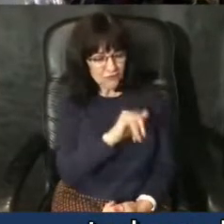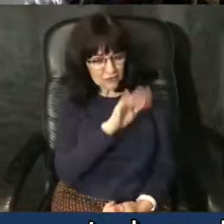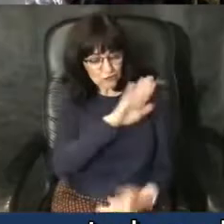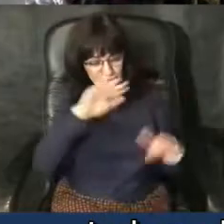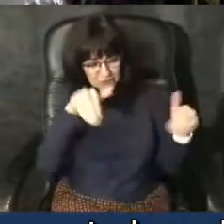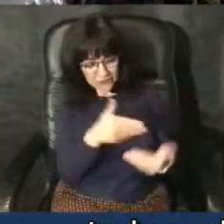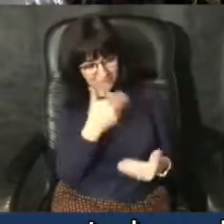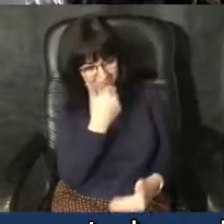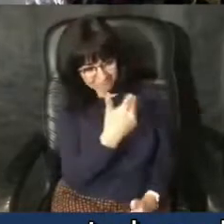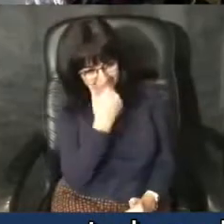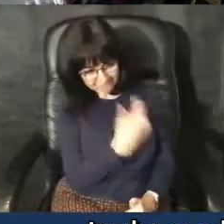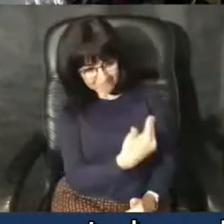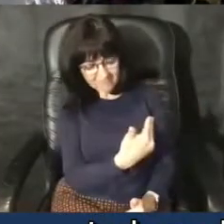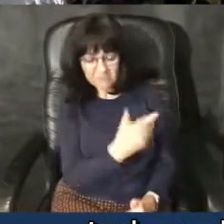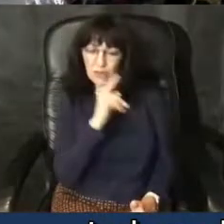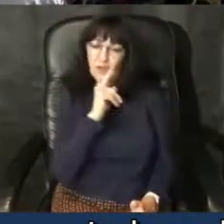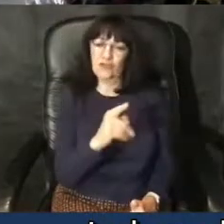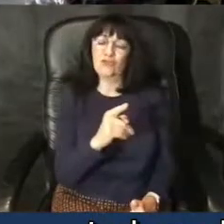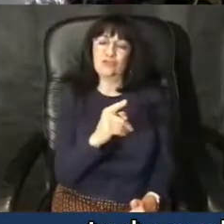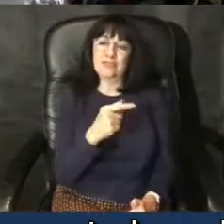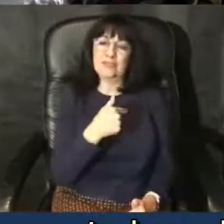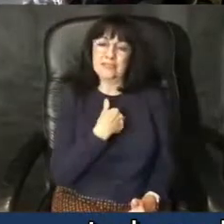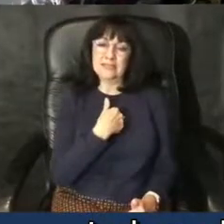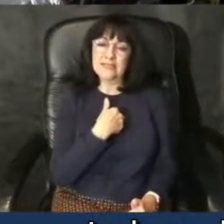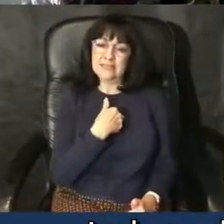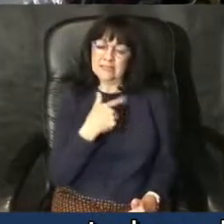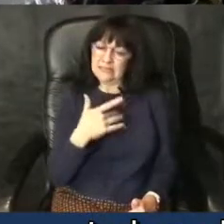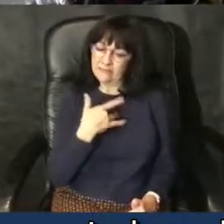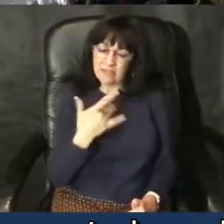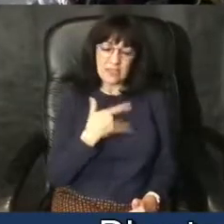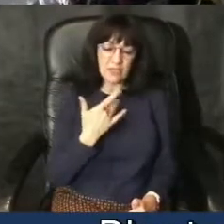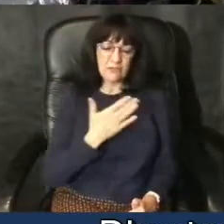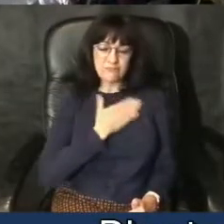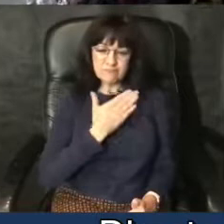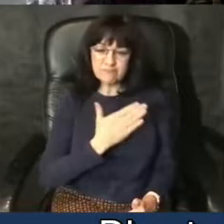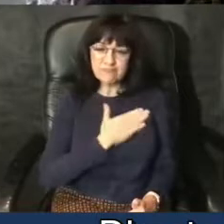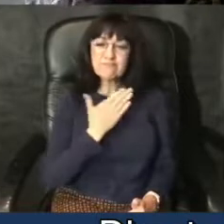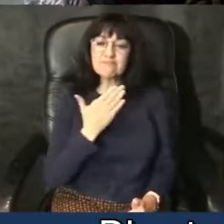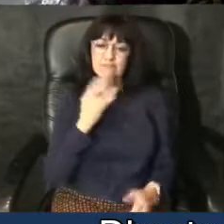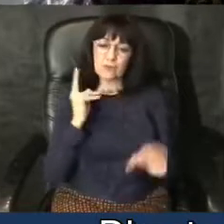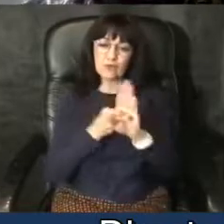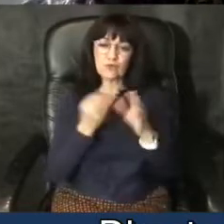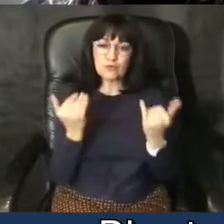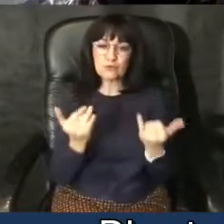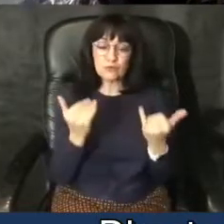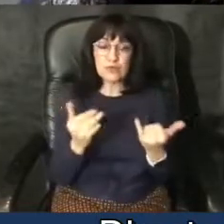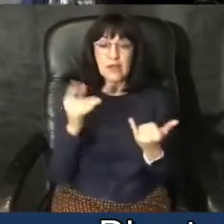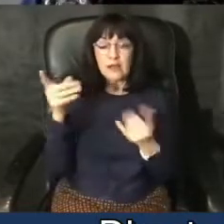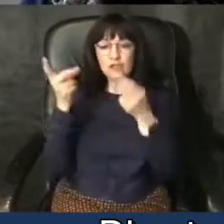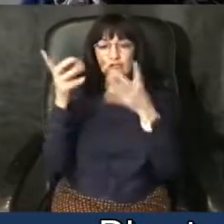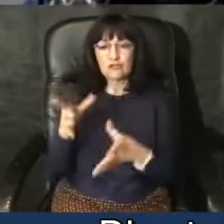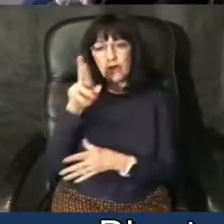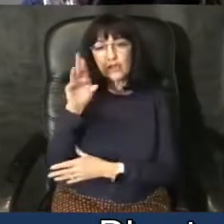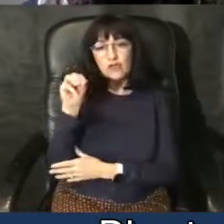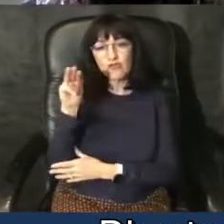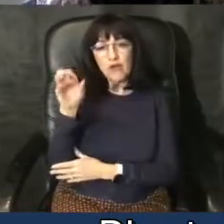is truly a pleasure to be here today with you and also with Director Romero. As you indicated,